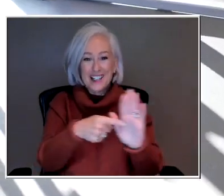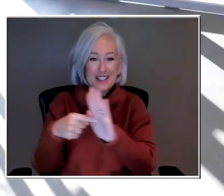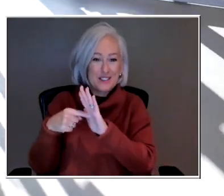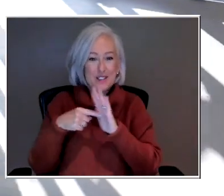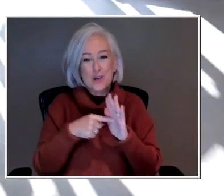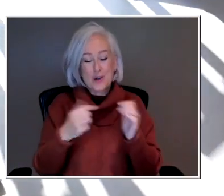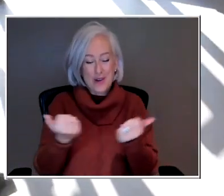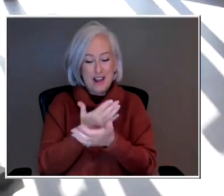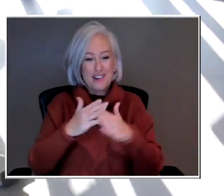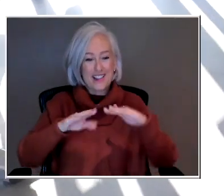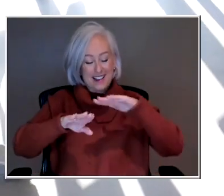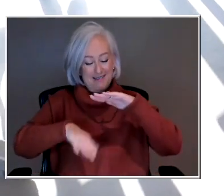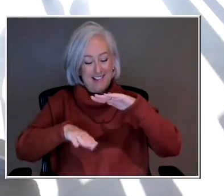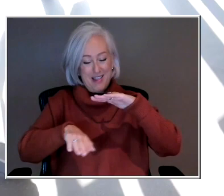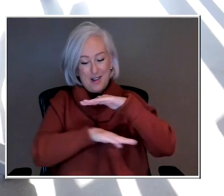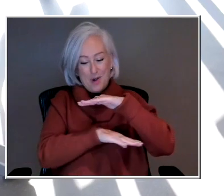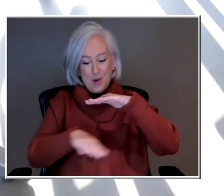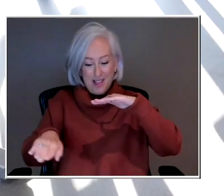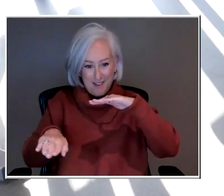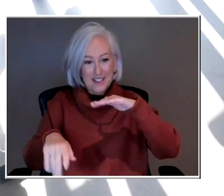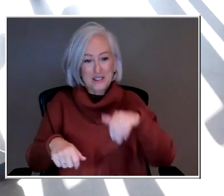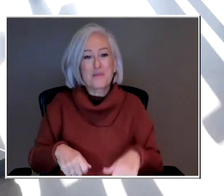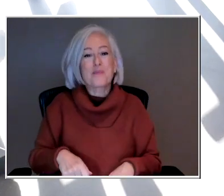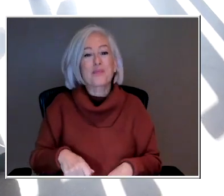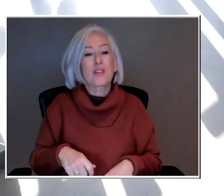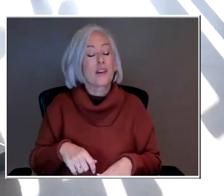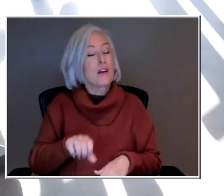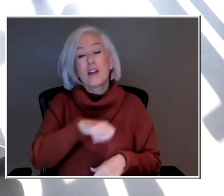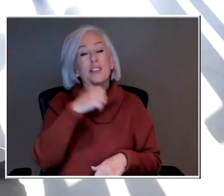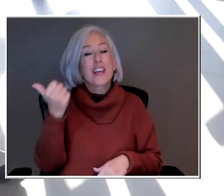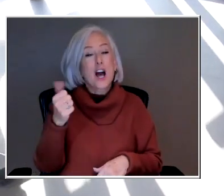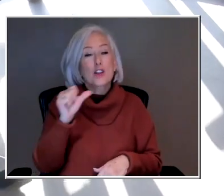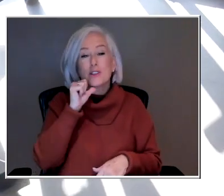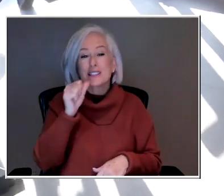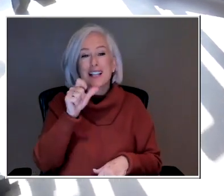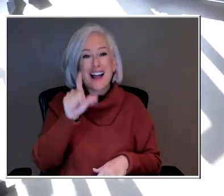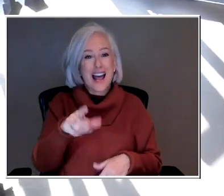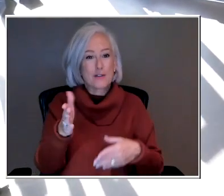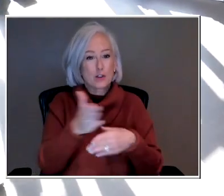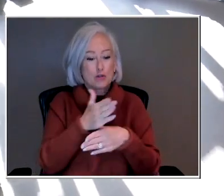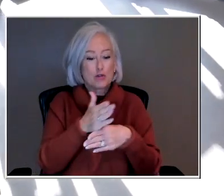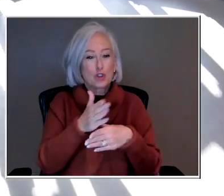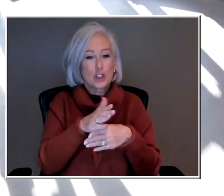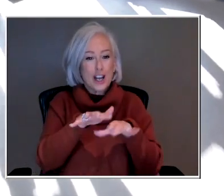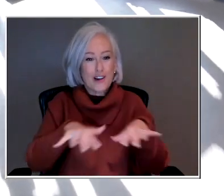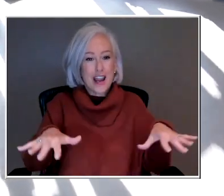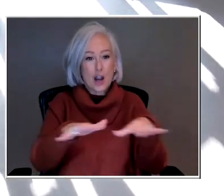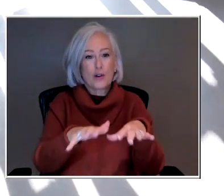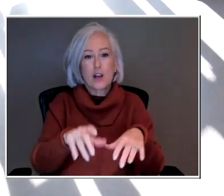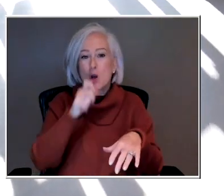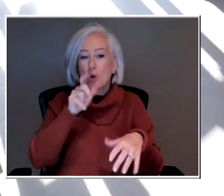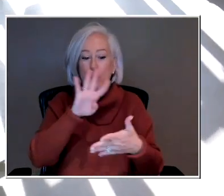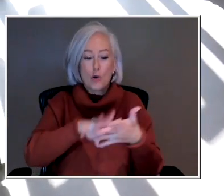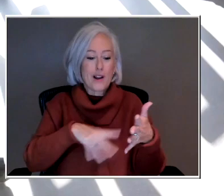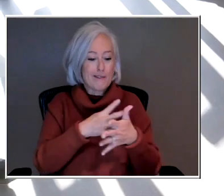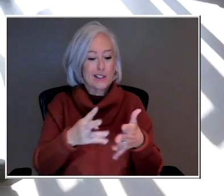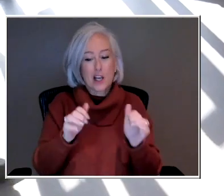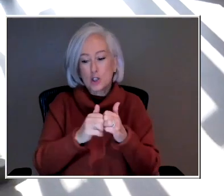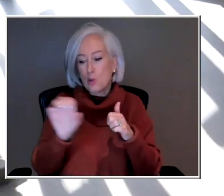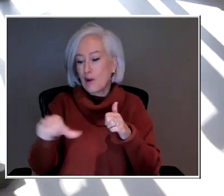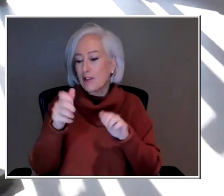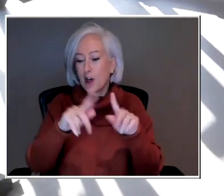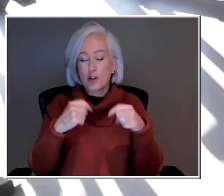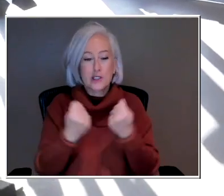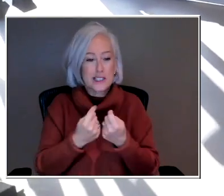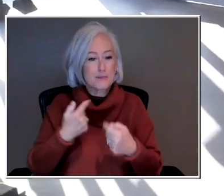Yeah, I think a huge thing also is having to not share the space. So we don't have to schedule around other teams. We can use it as we want and just having